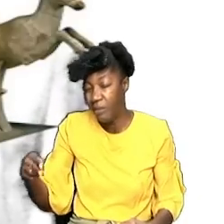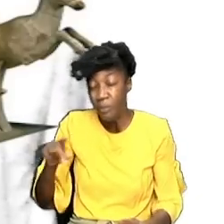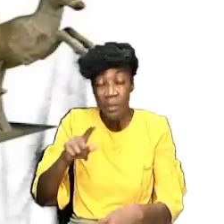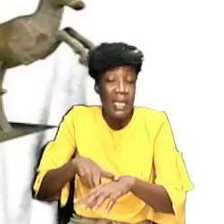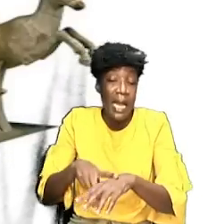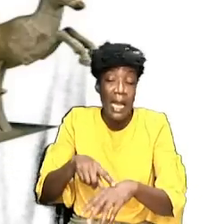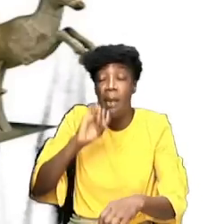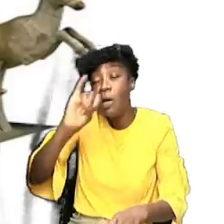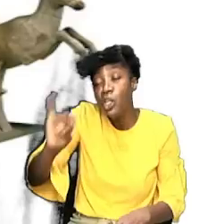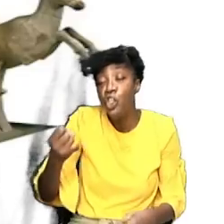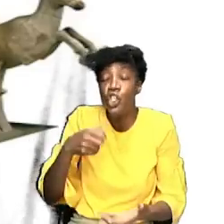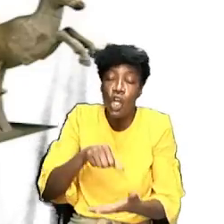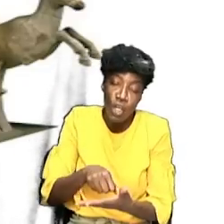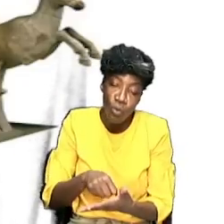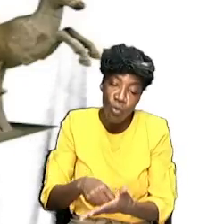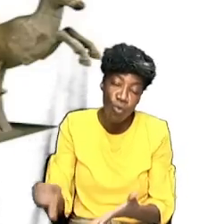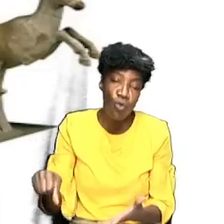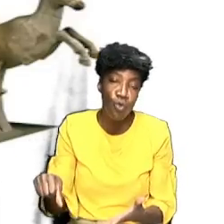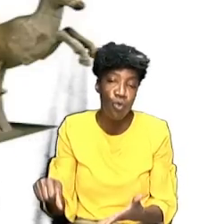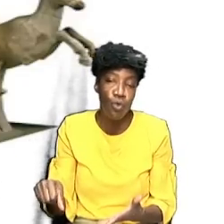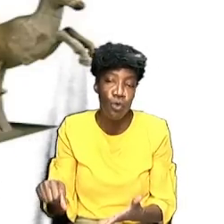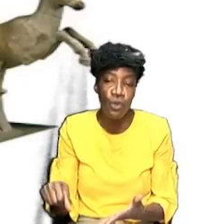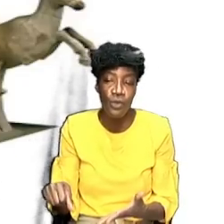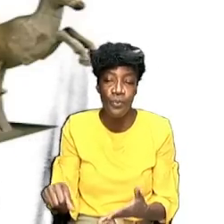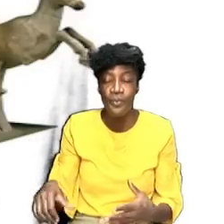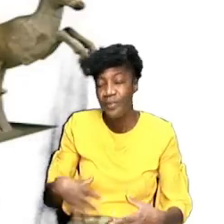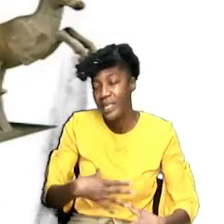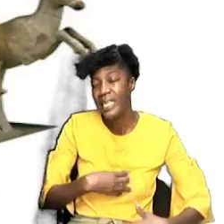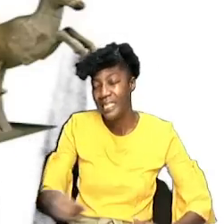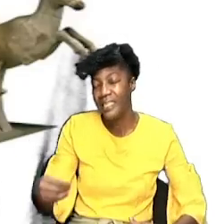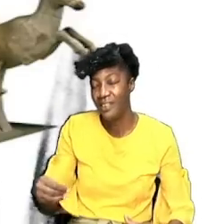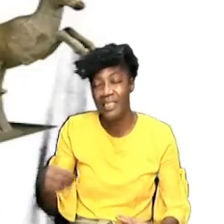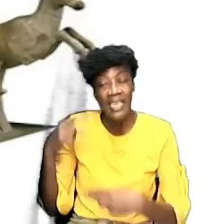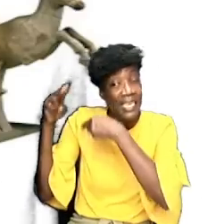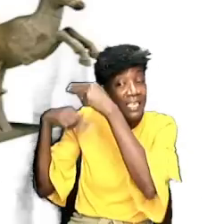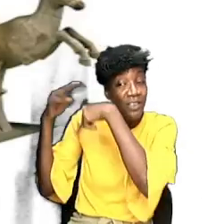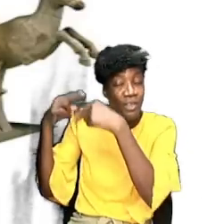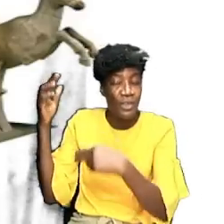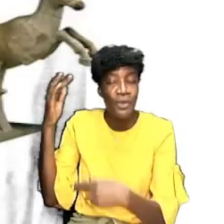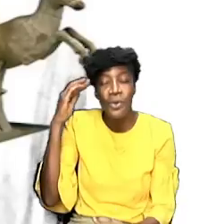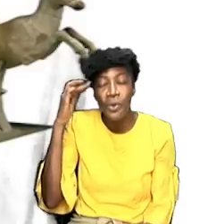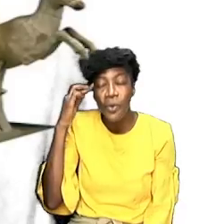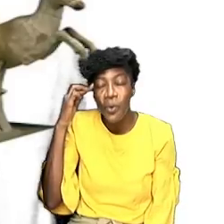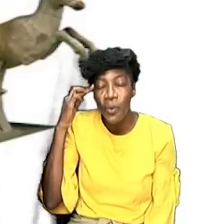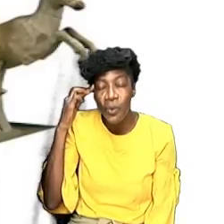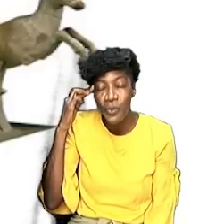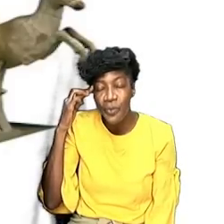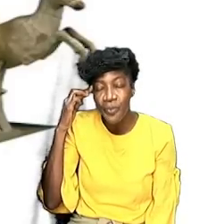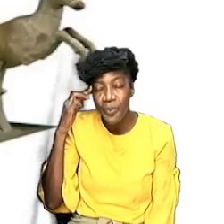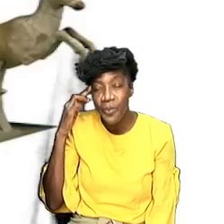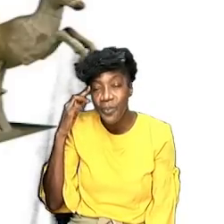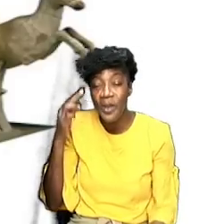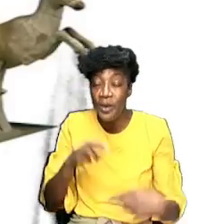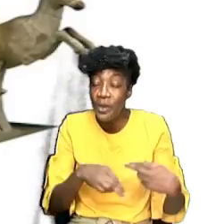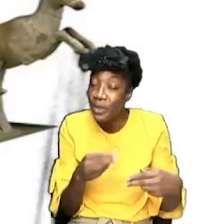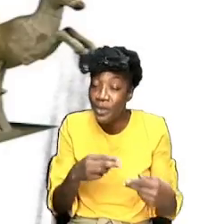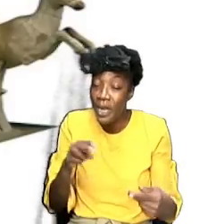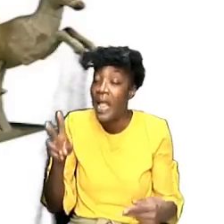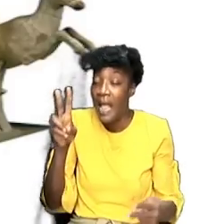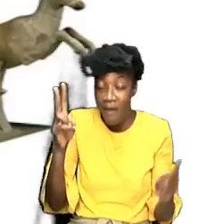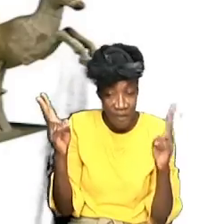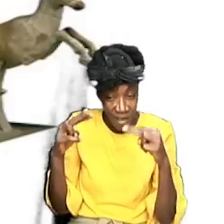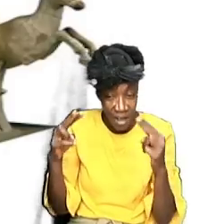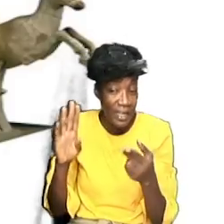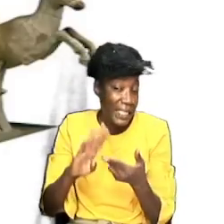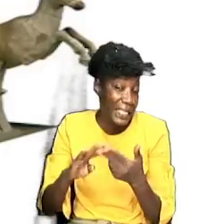about it. And it's interesting history for us to know in relation to the very city of